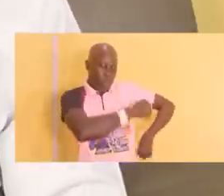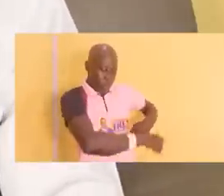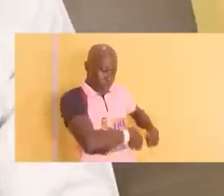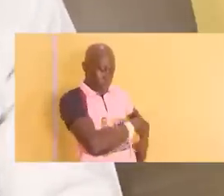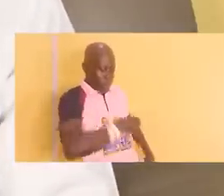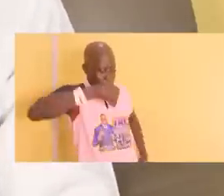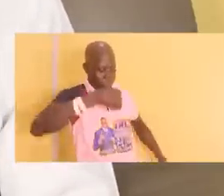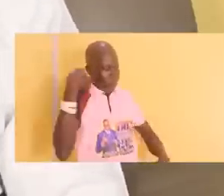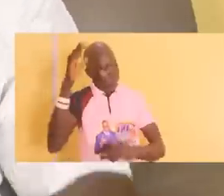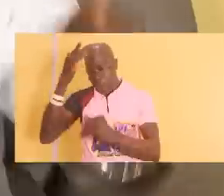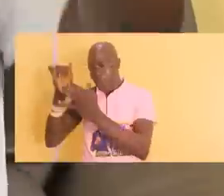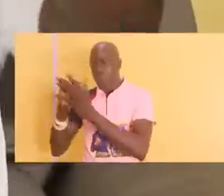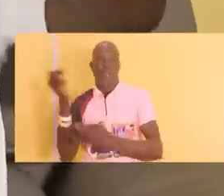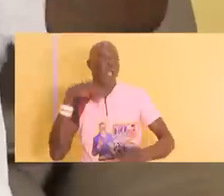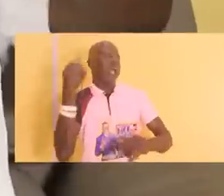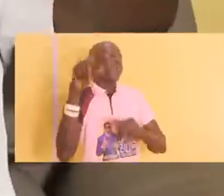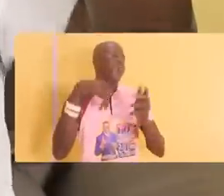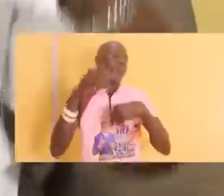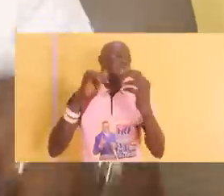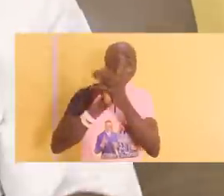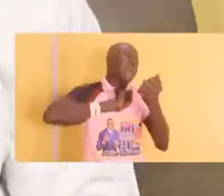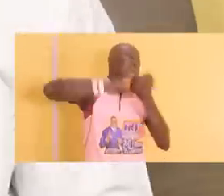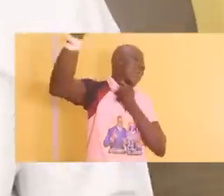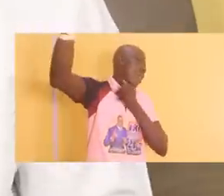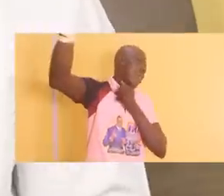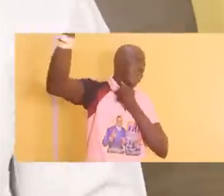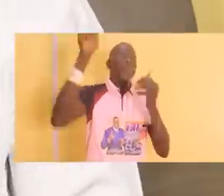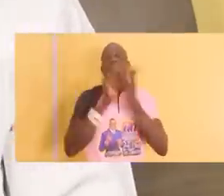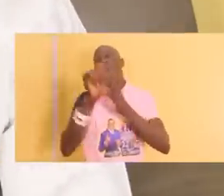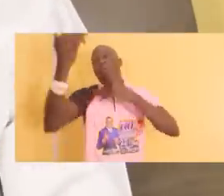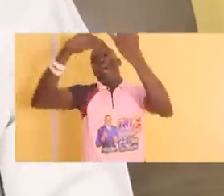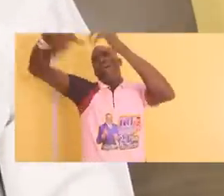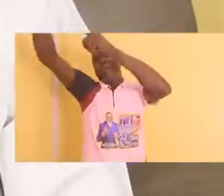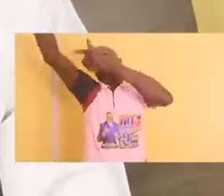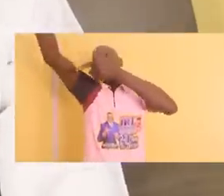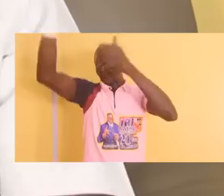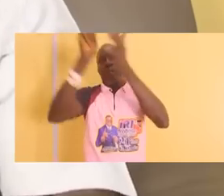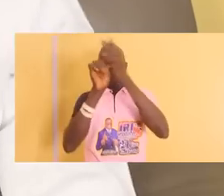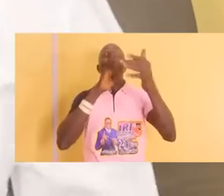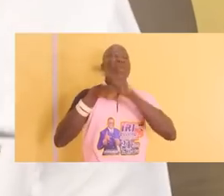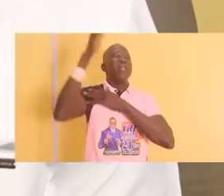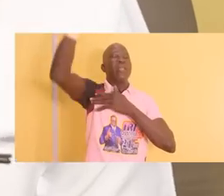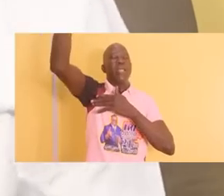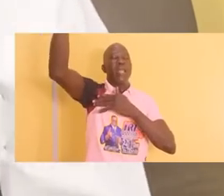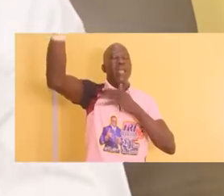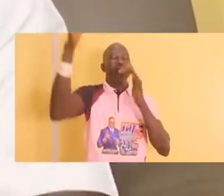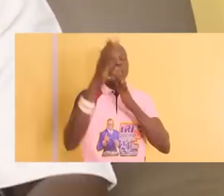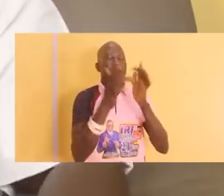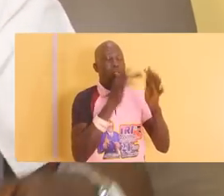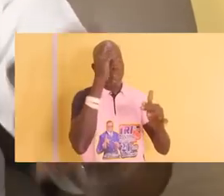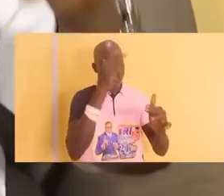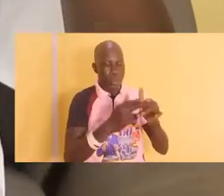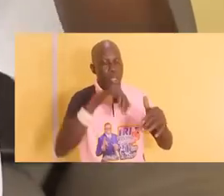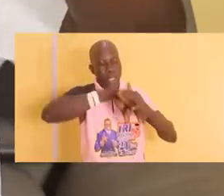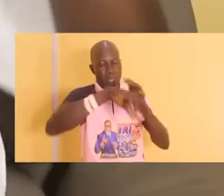your Lord. Because of where you are heading, is still far. A greater place. And amen. You will get there.